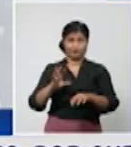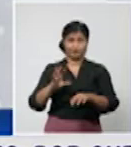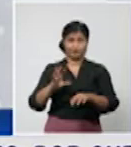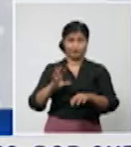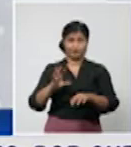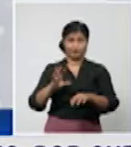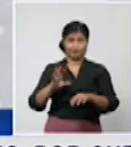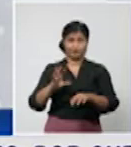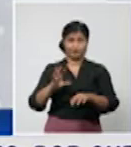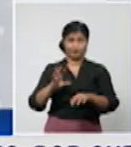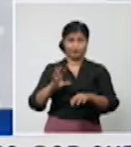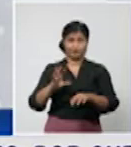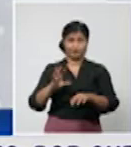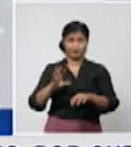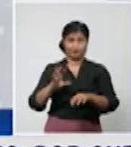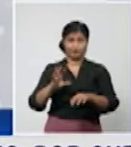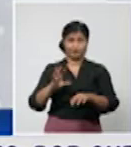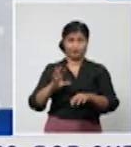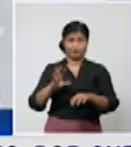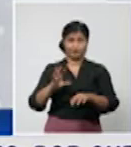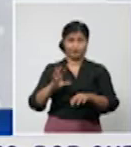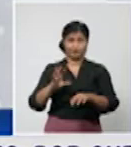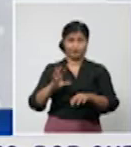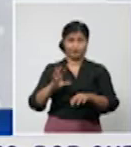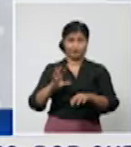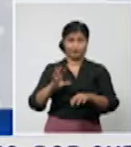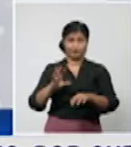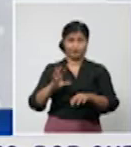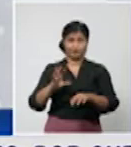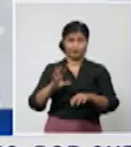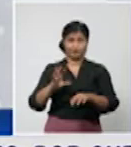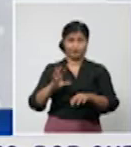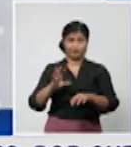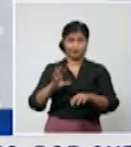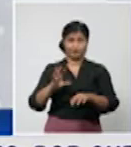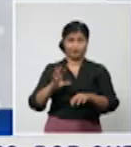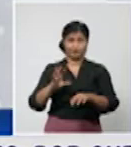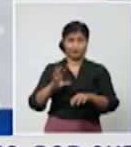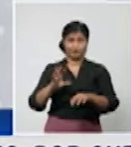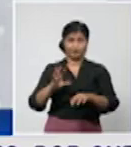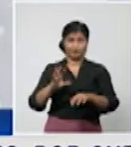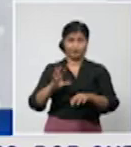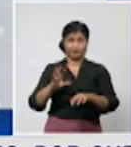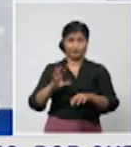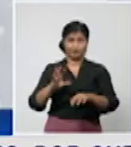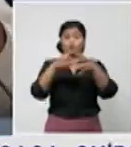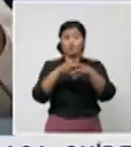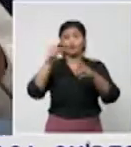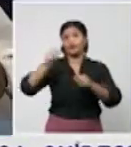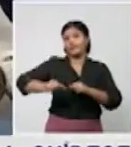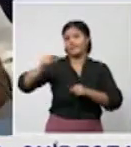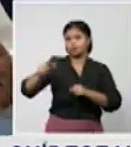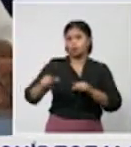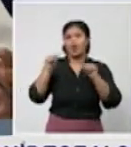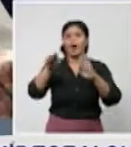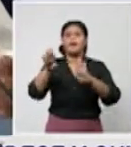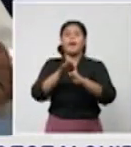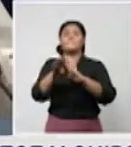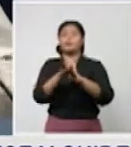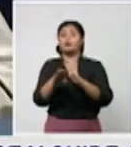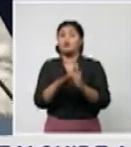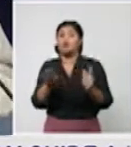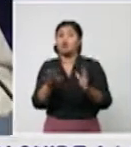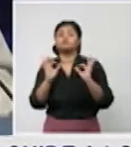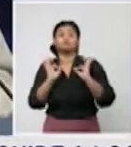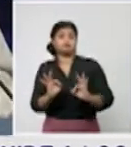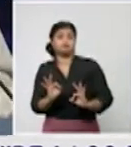and Plaza de la Revolución. So these are the local transmission cases from Havana. In Artemisa province, we